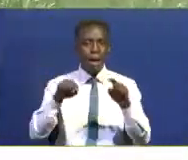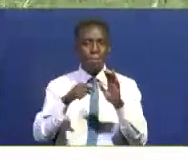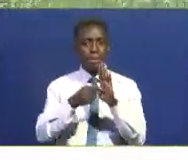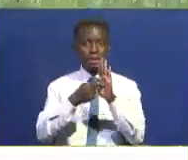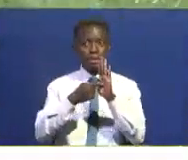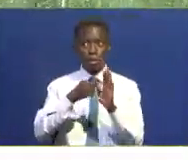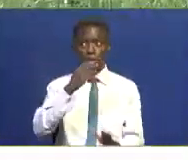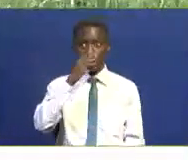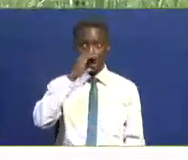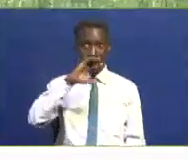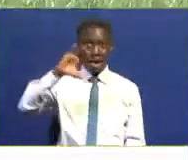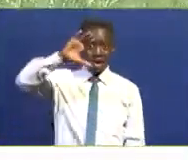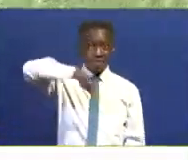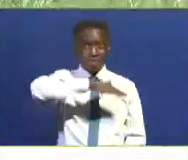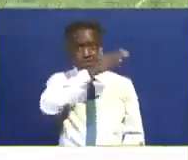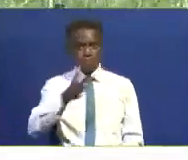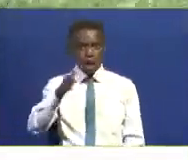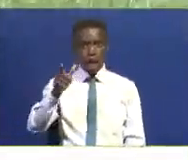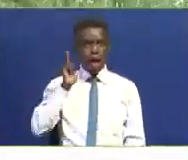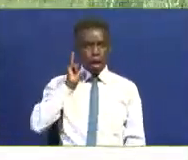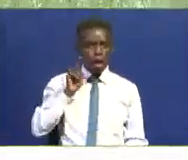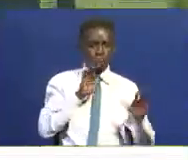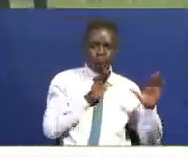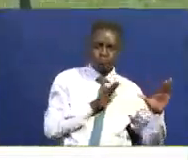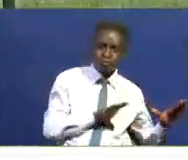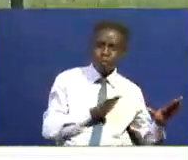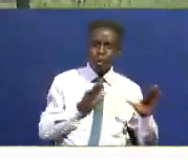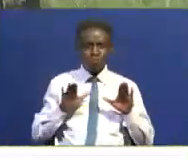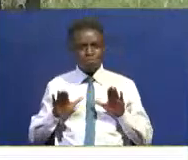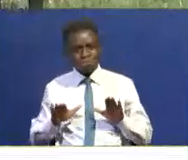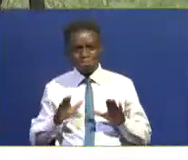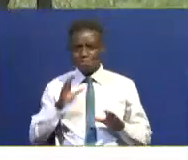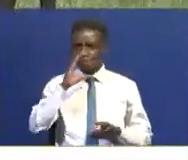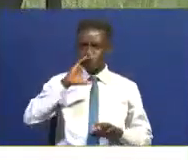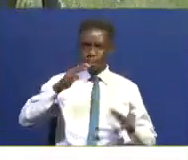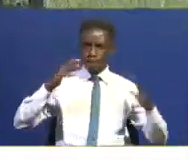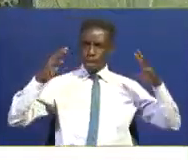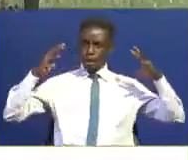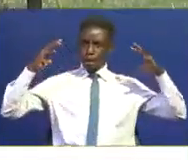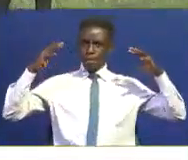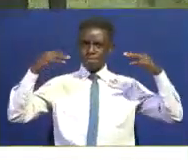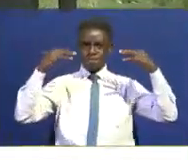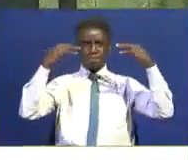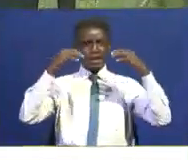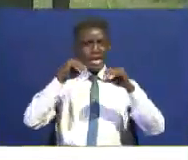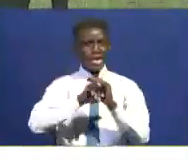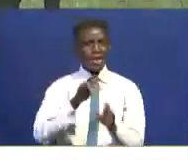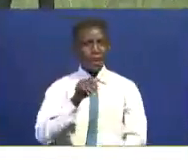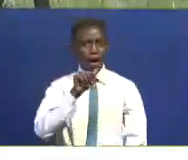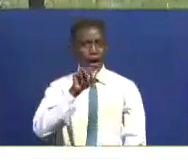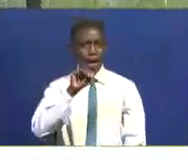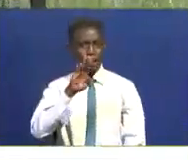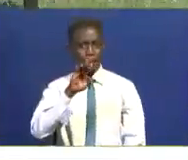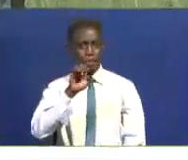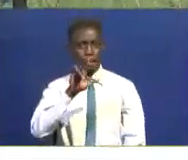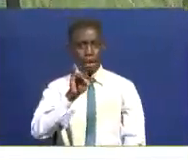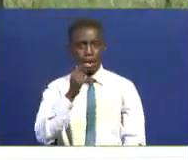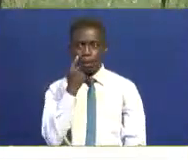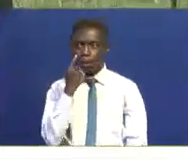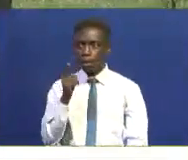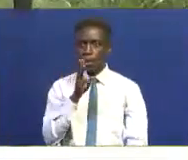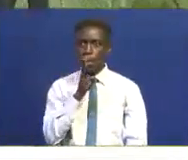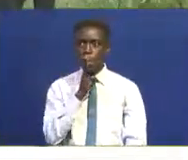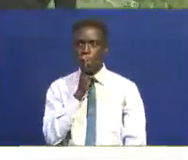known as the gentle giants of Amboseli, can often be seen wading through the water, their massive